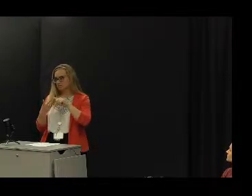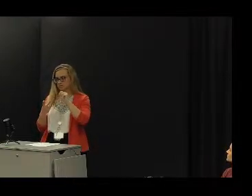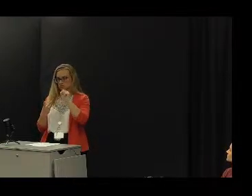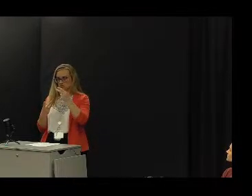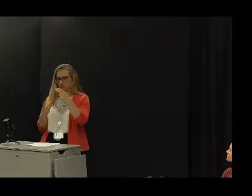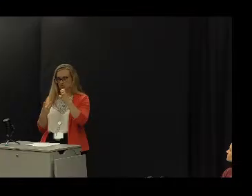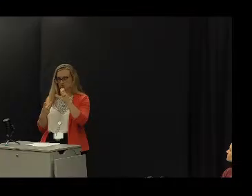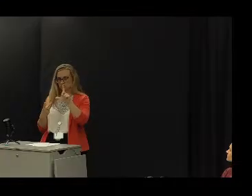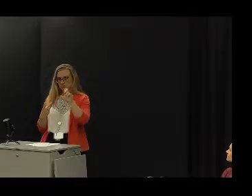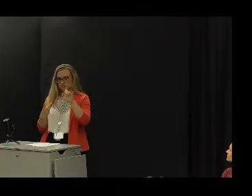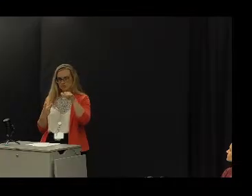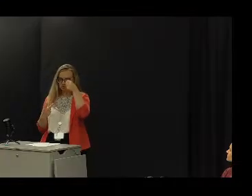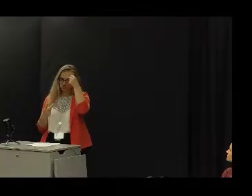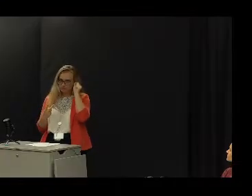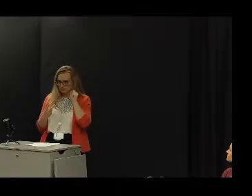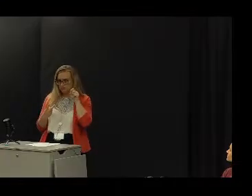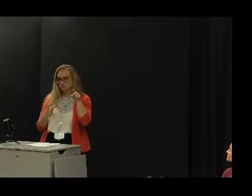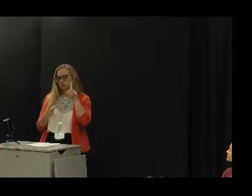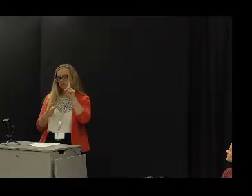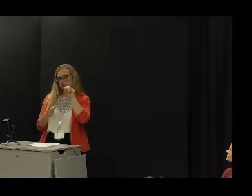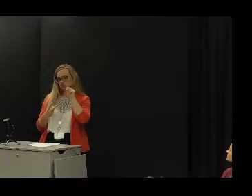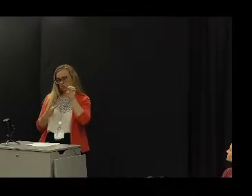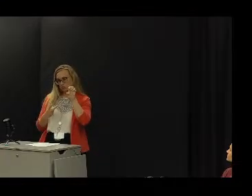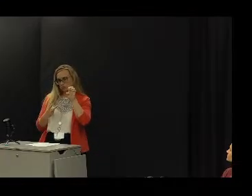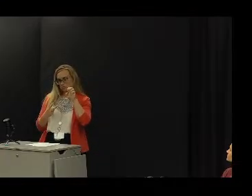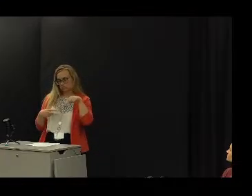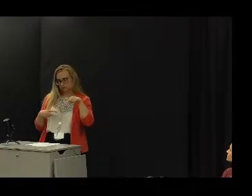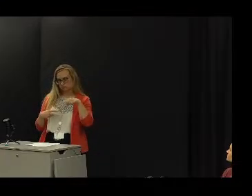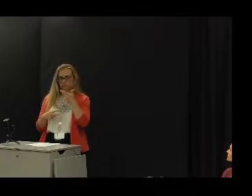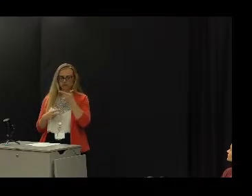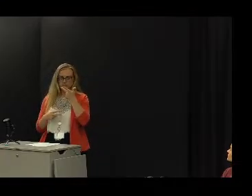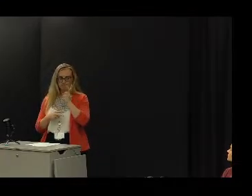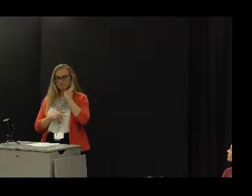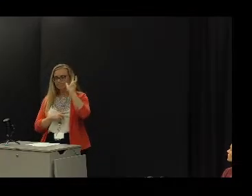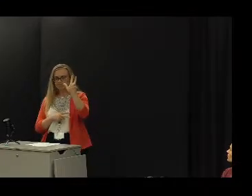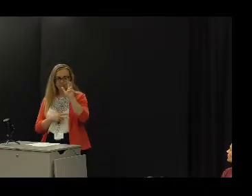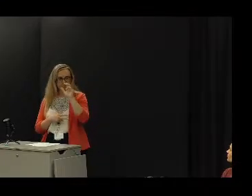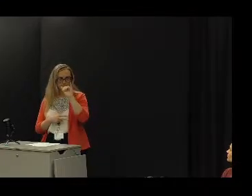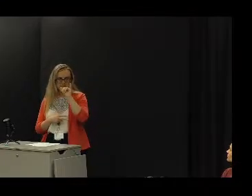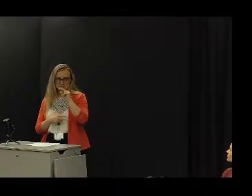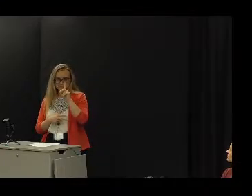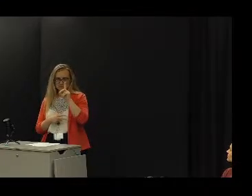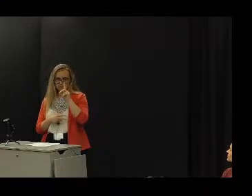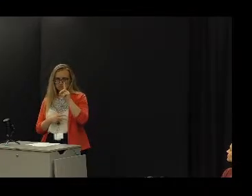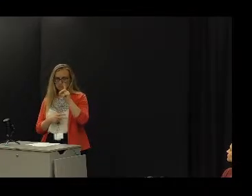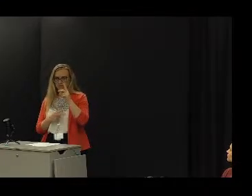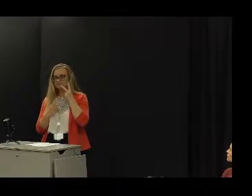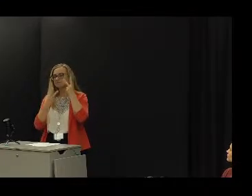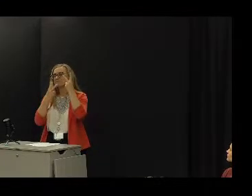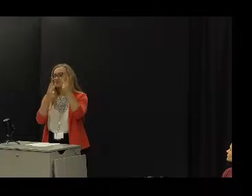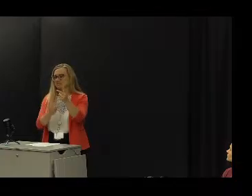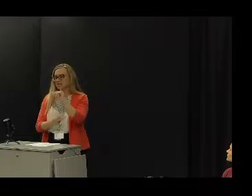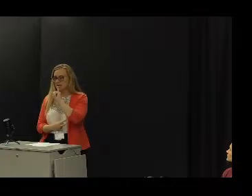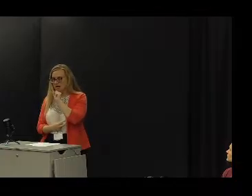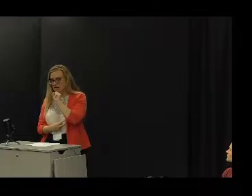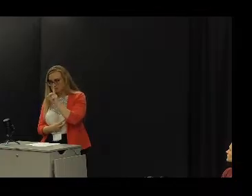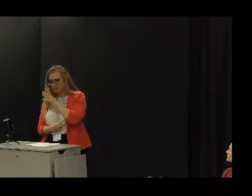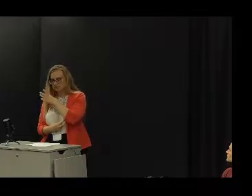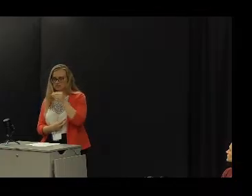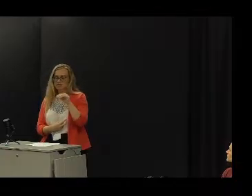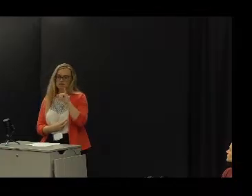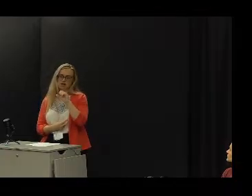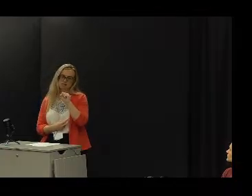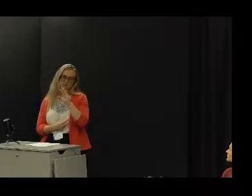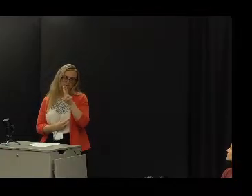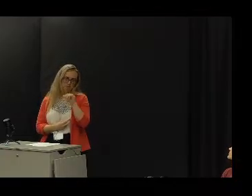myself, Shannon, as well as Shelley Badgett, our director of special education here, the three of us went to Indiana and